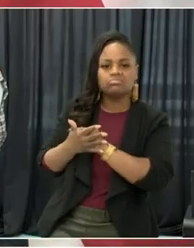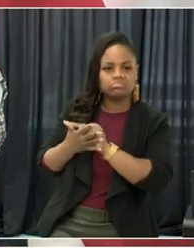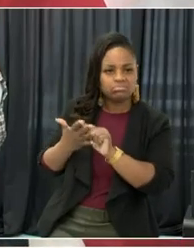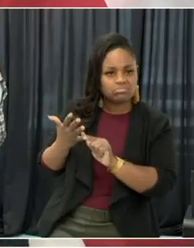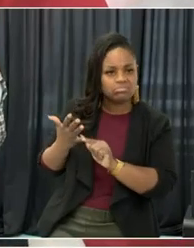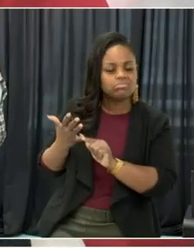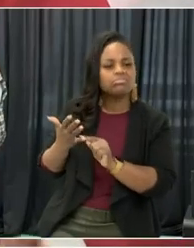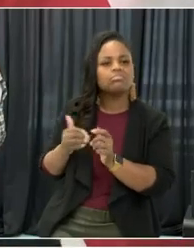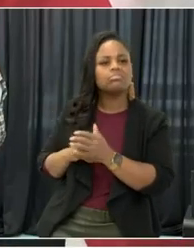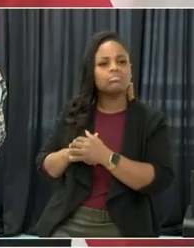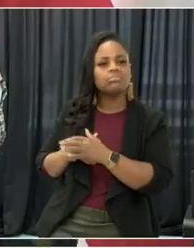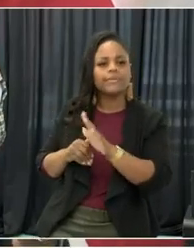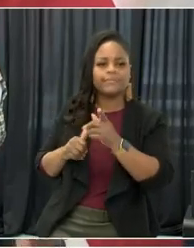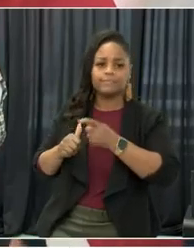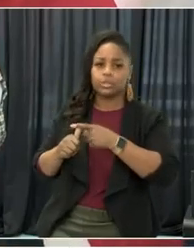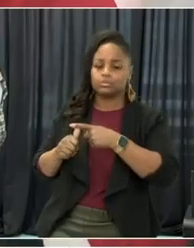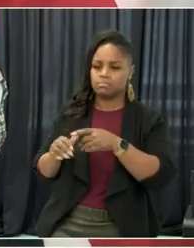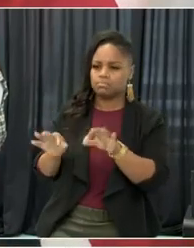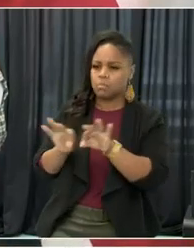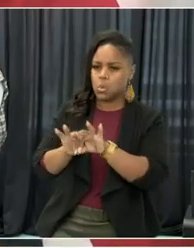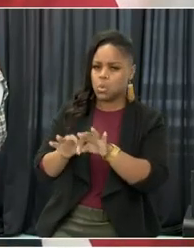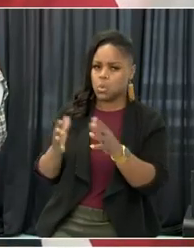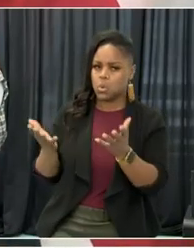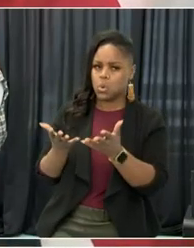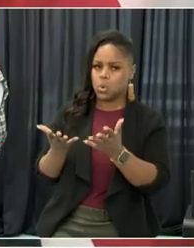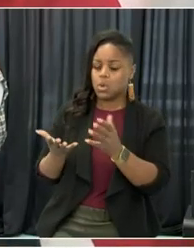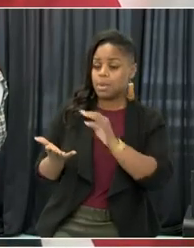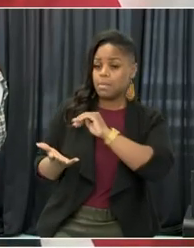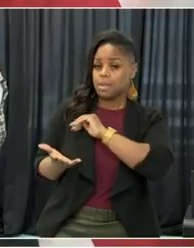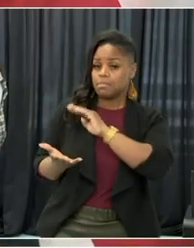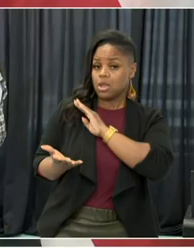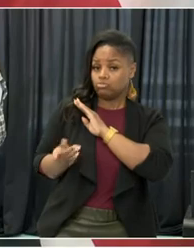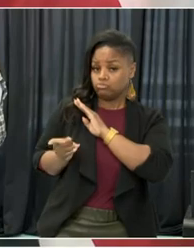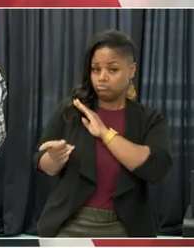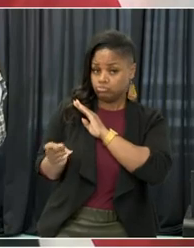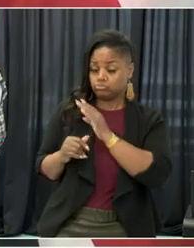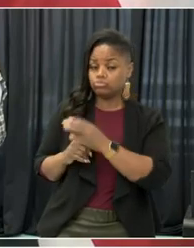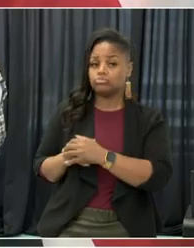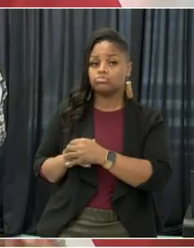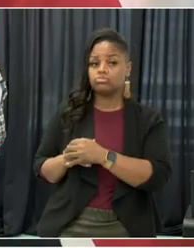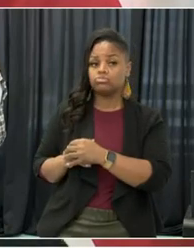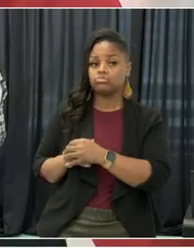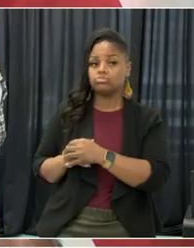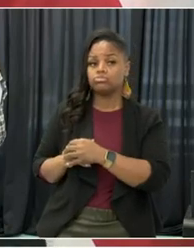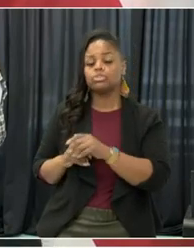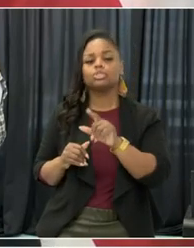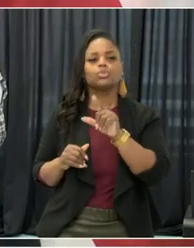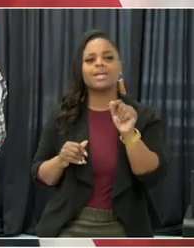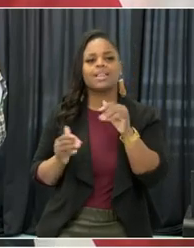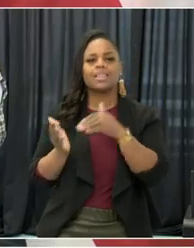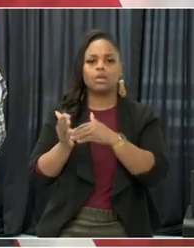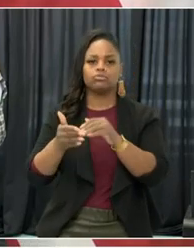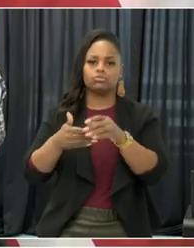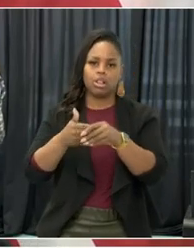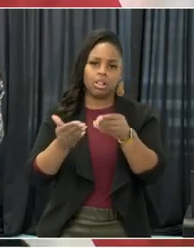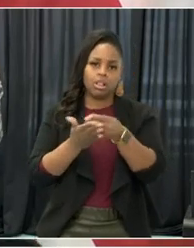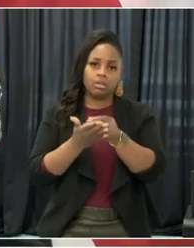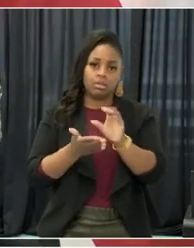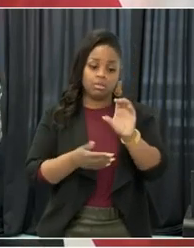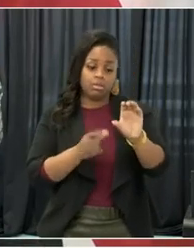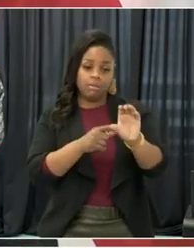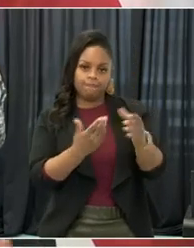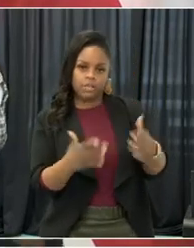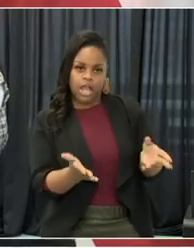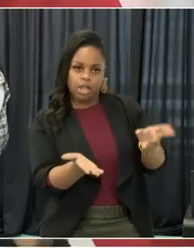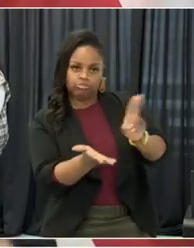the important things was the mayor initially made the $20,000 signing bonus as an investment into the police department. That was